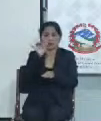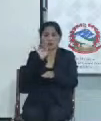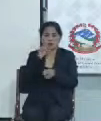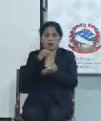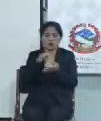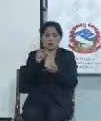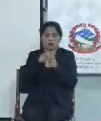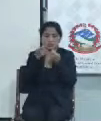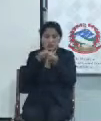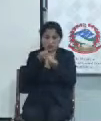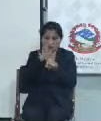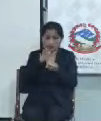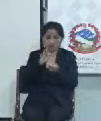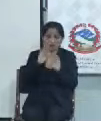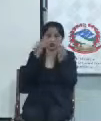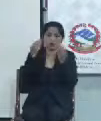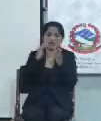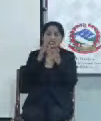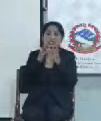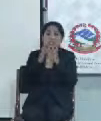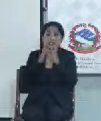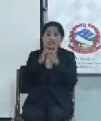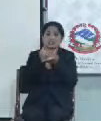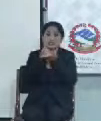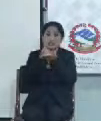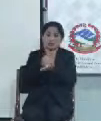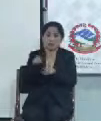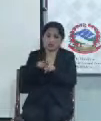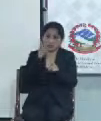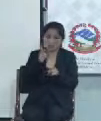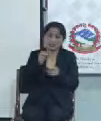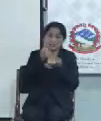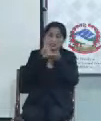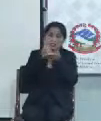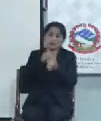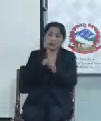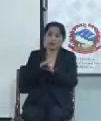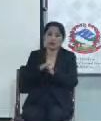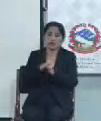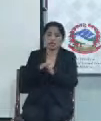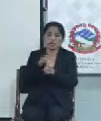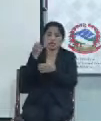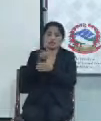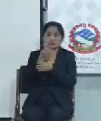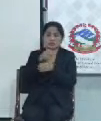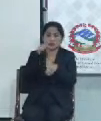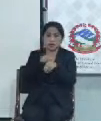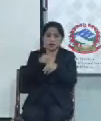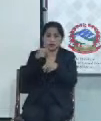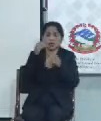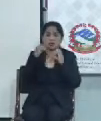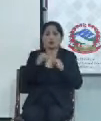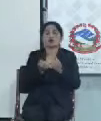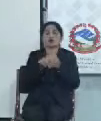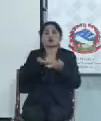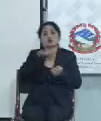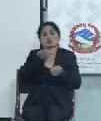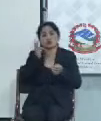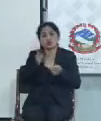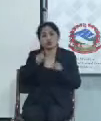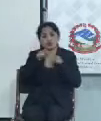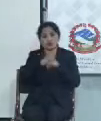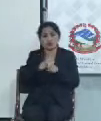And we, how can we utilize them, and also how to run them effectively? That is also